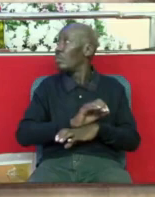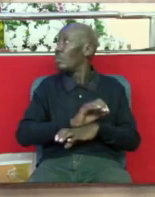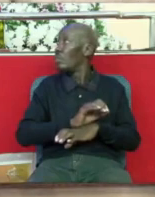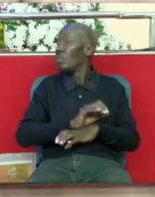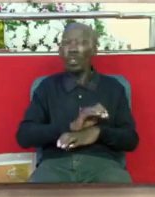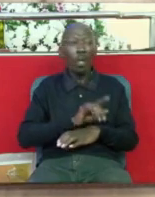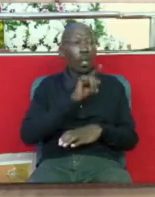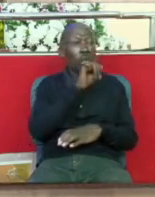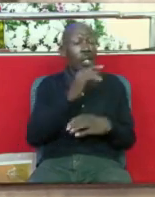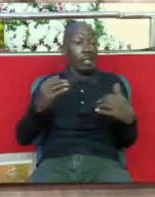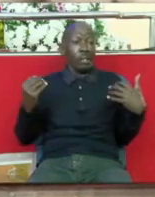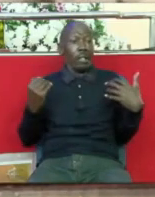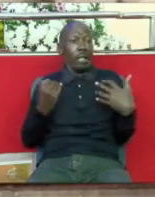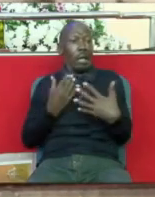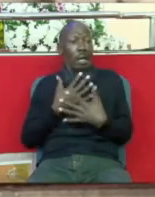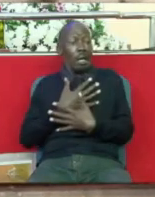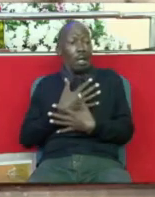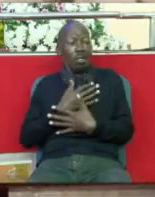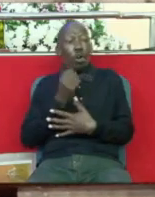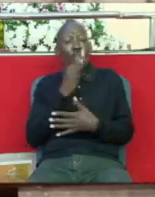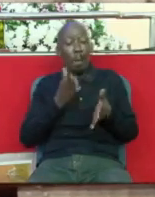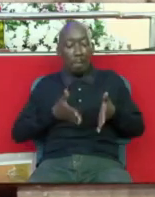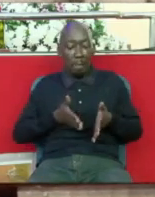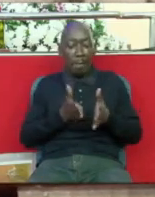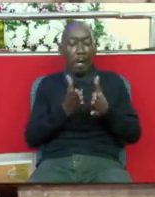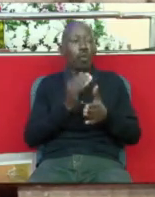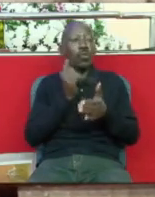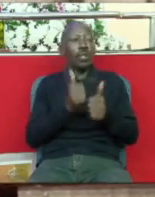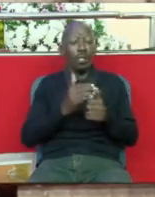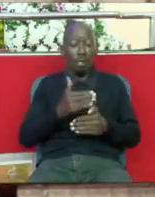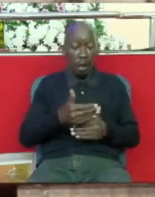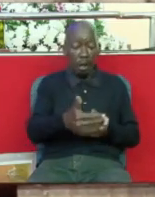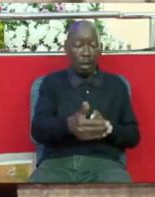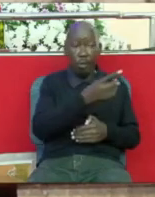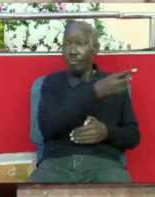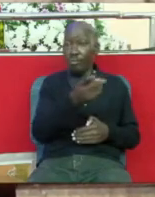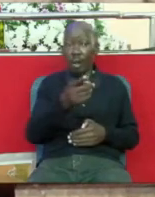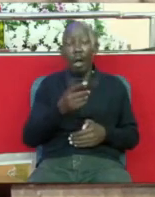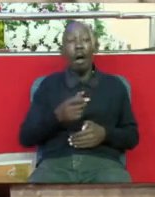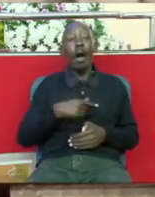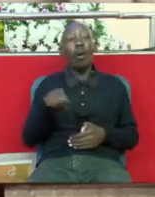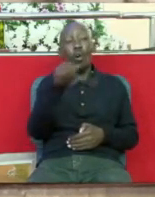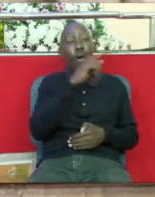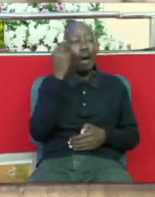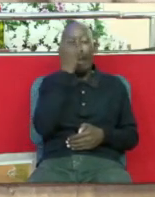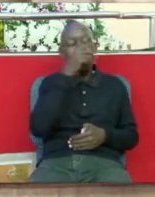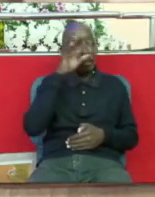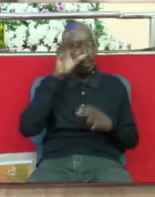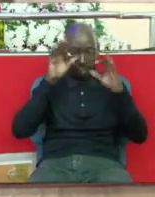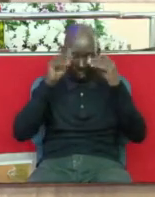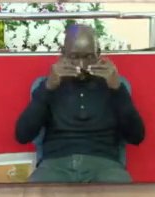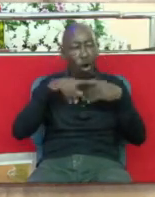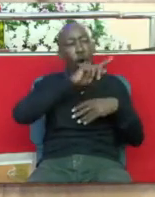And you are scared of the path that is ahead of you. Na unaogopa njia ambayo iko mbele yako. I want all eyes bowed down.